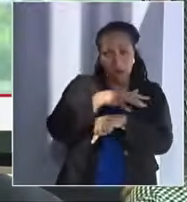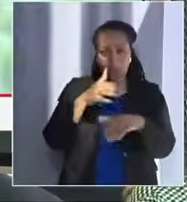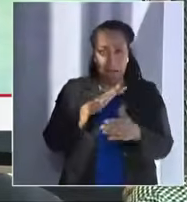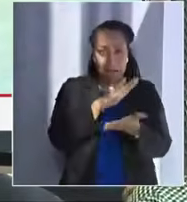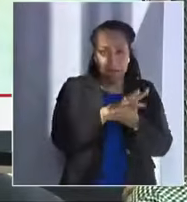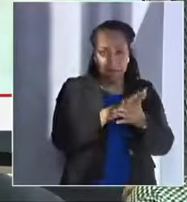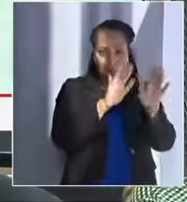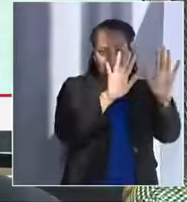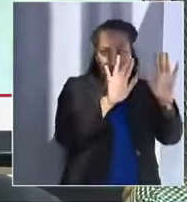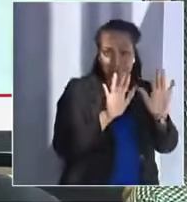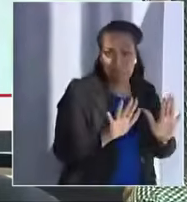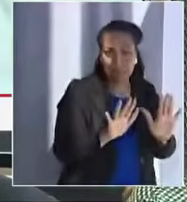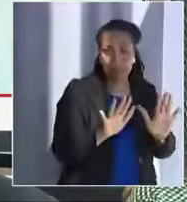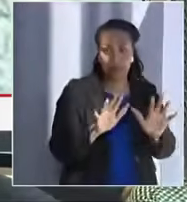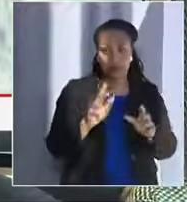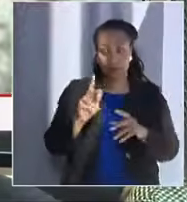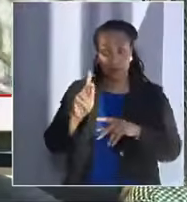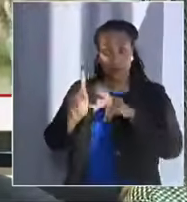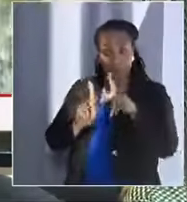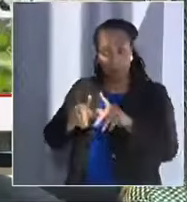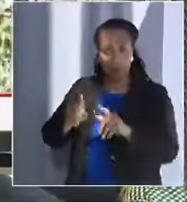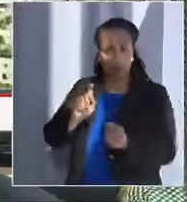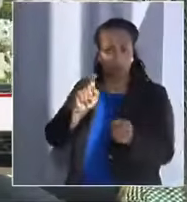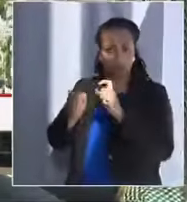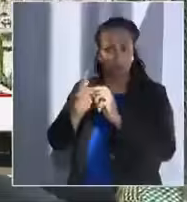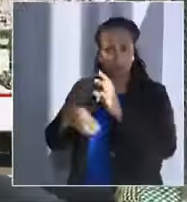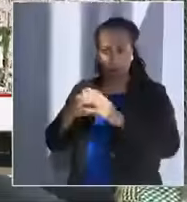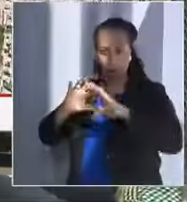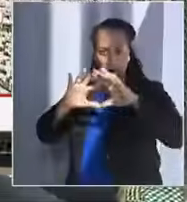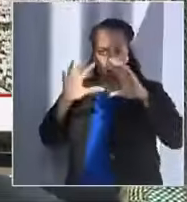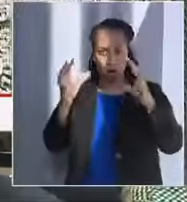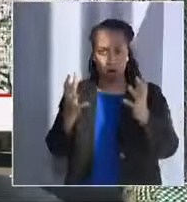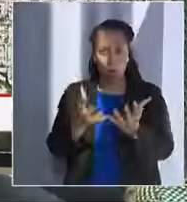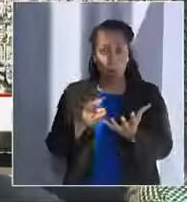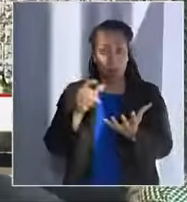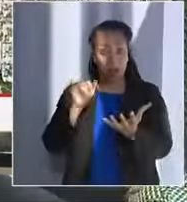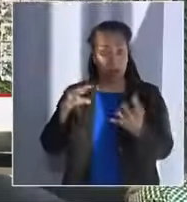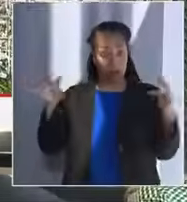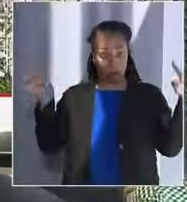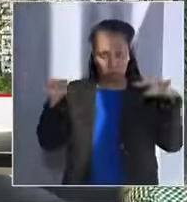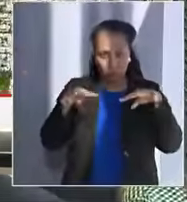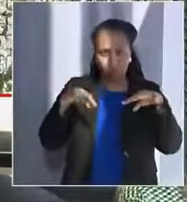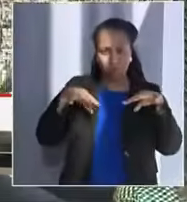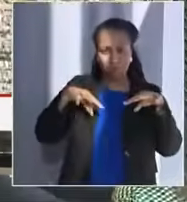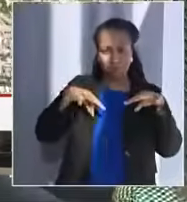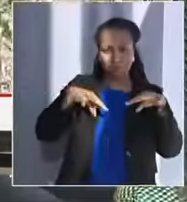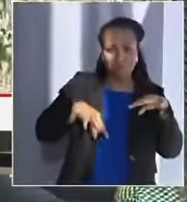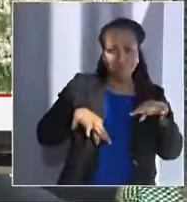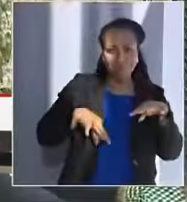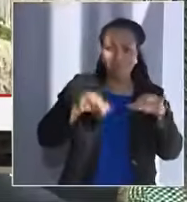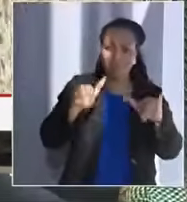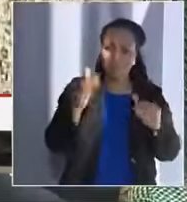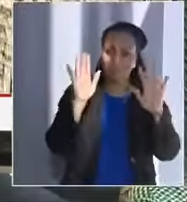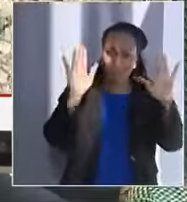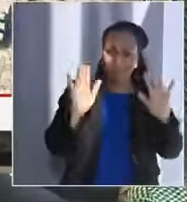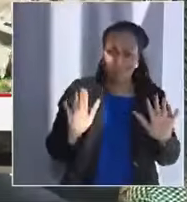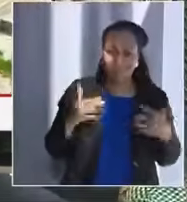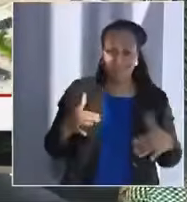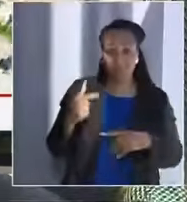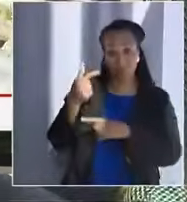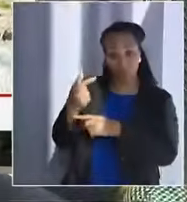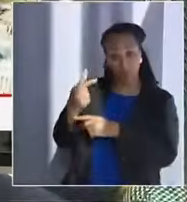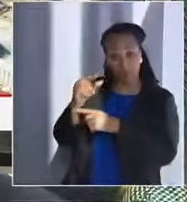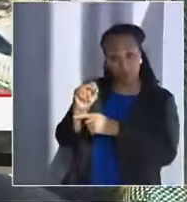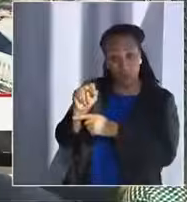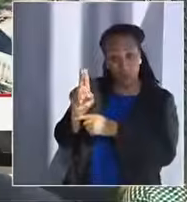in service to the common good. Georgetown's Capitol campus, just steps from the heart of policymaking, global dialogue,